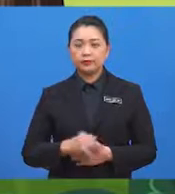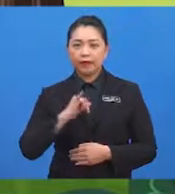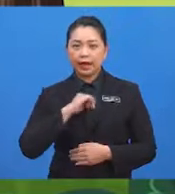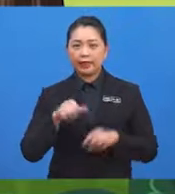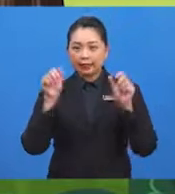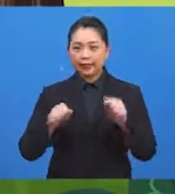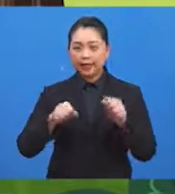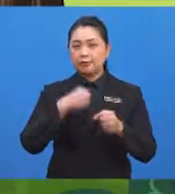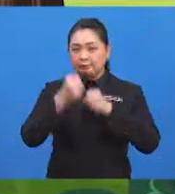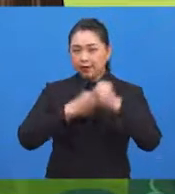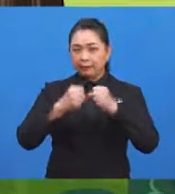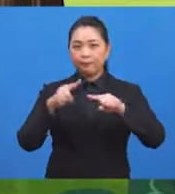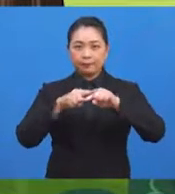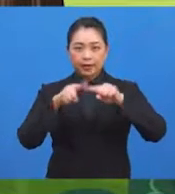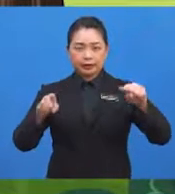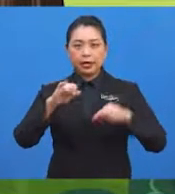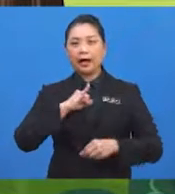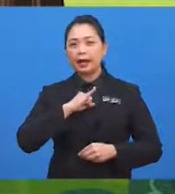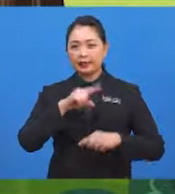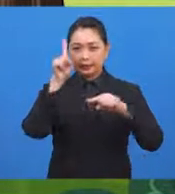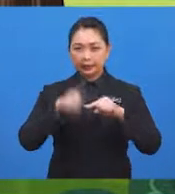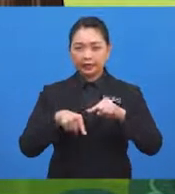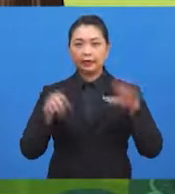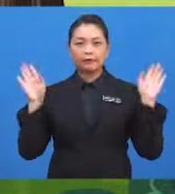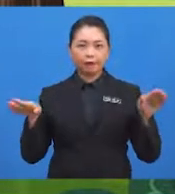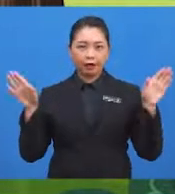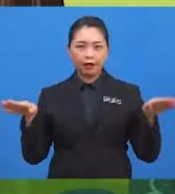I can run, but I can't